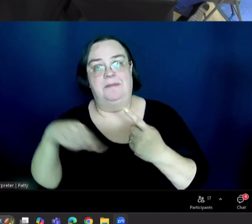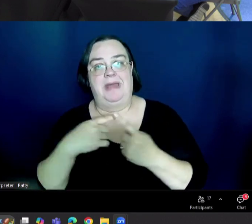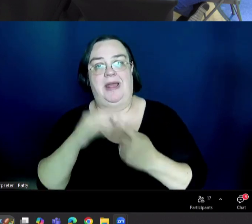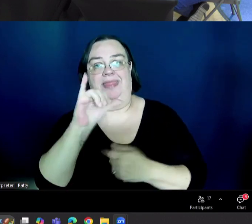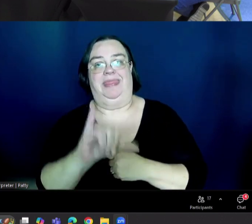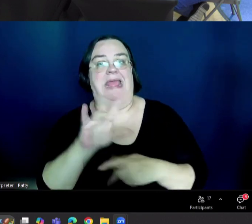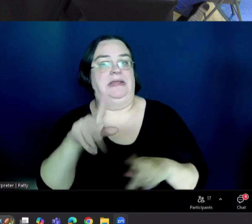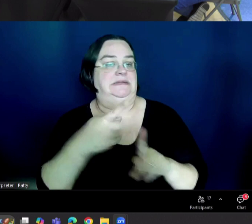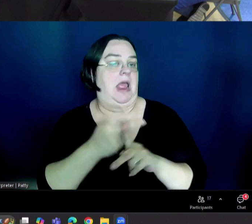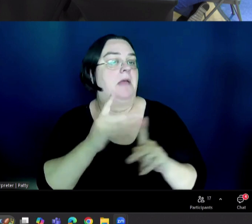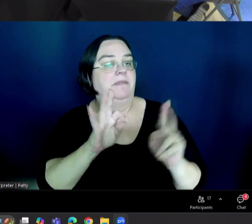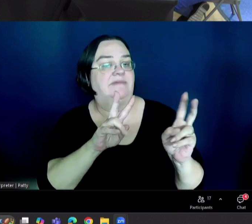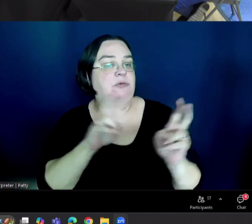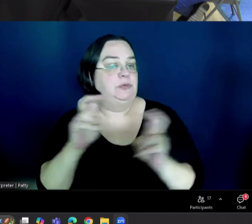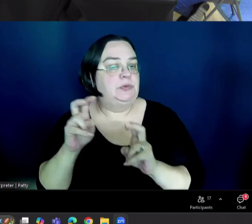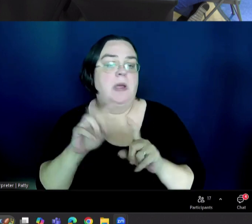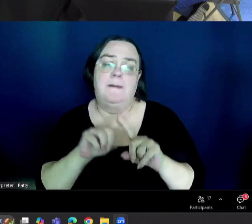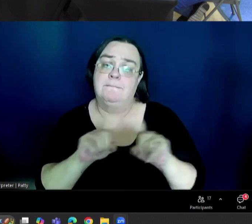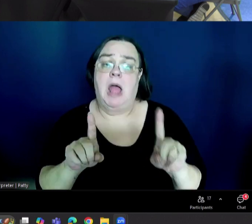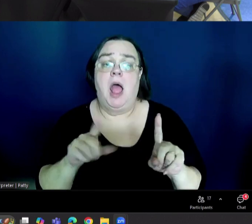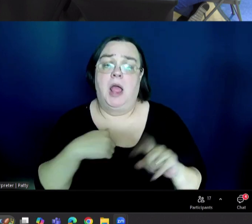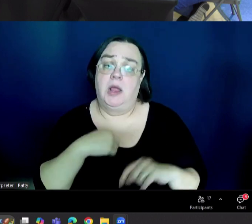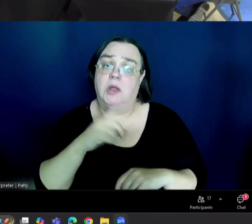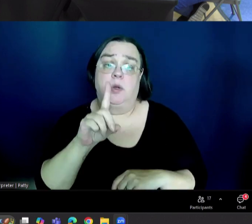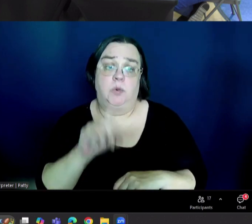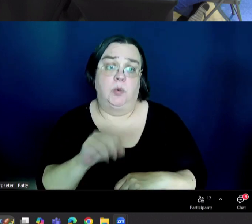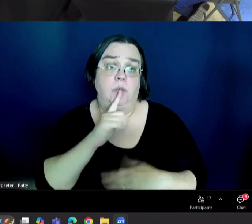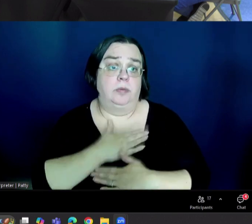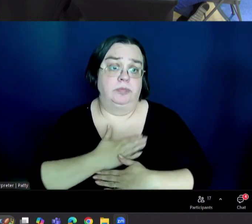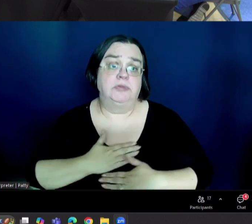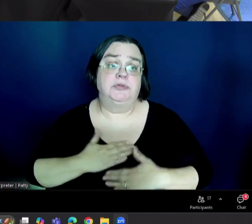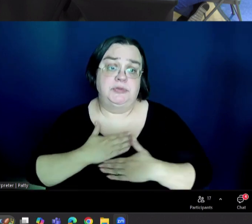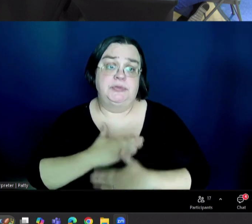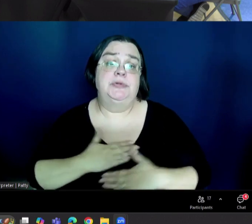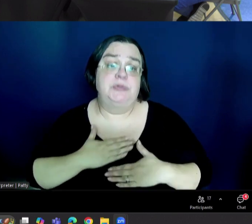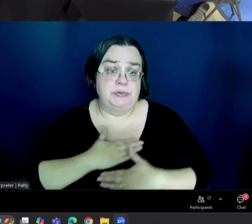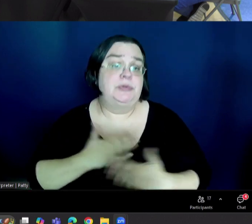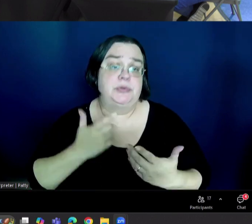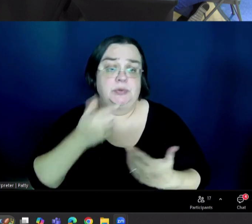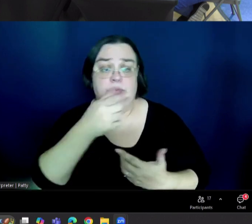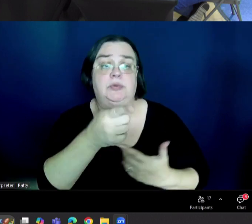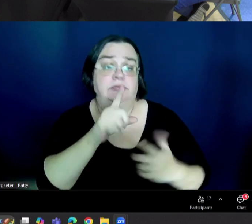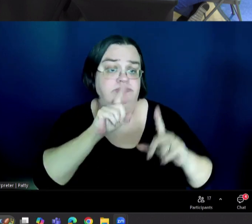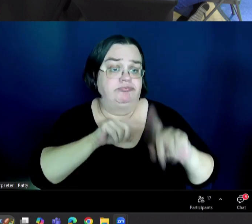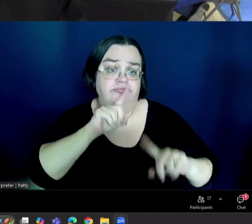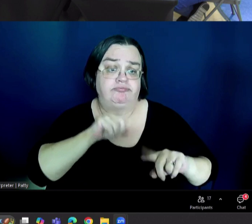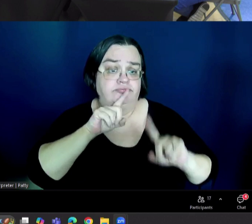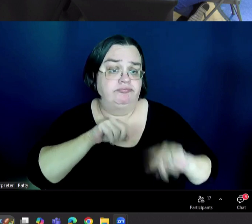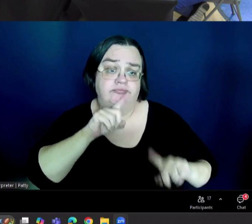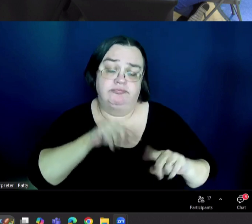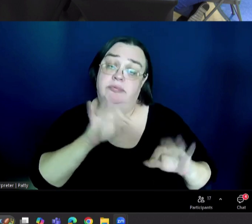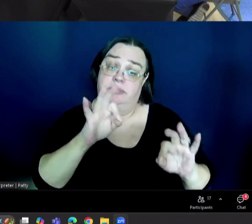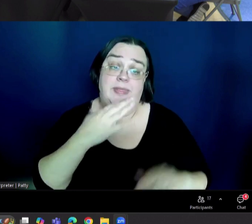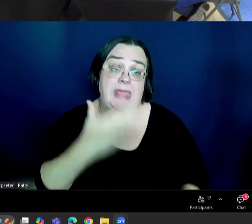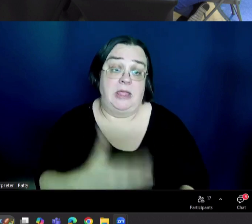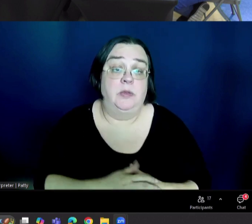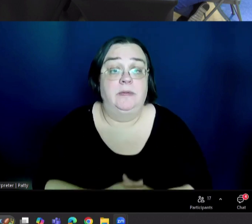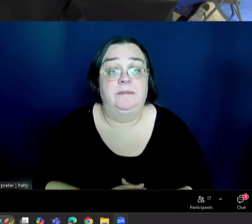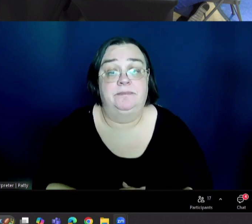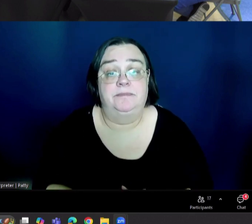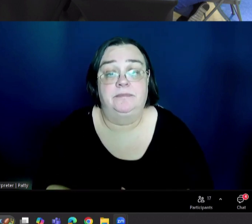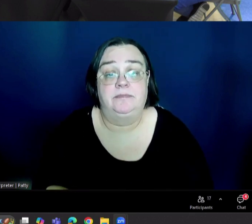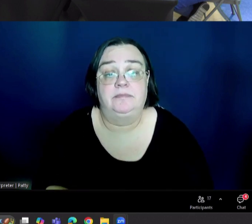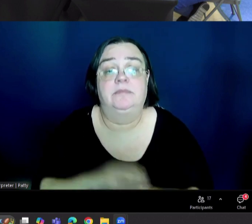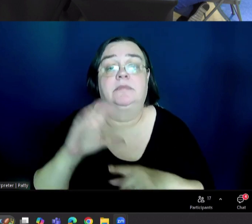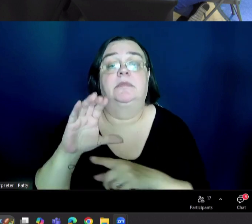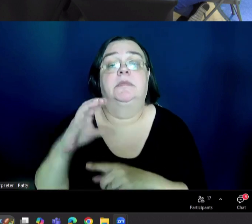these issues. But I do appreciate your speaking to these questions. Thank you. Absolutely.